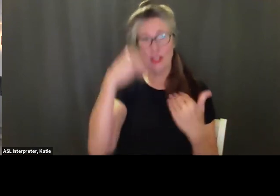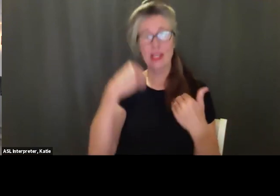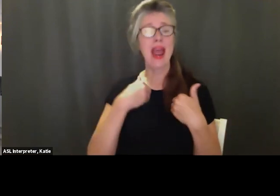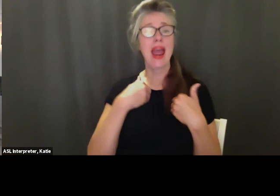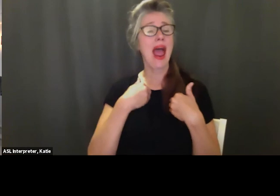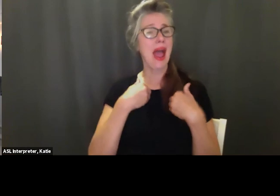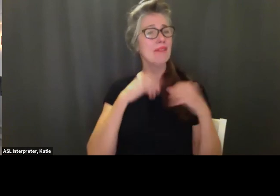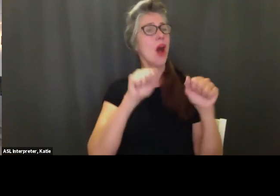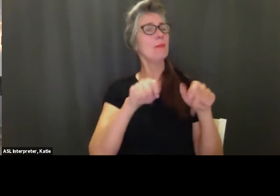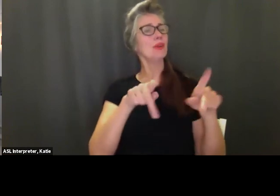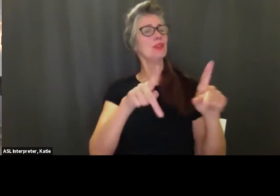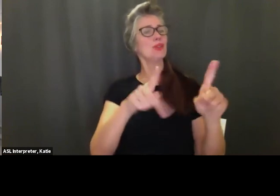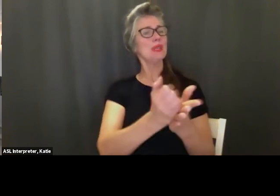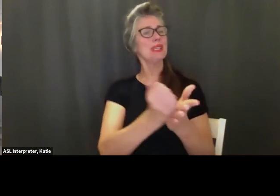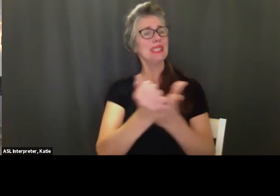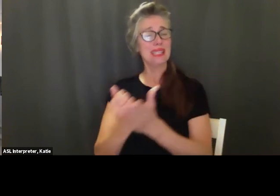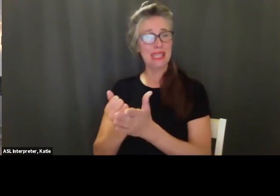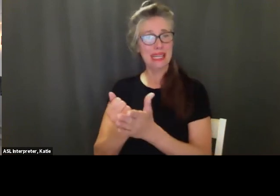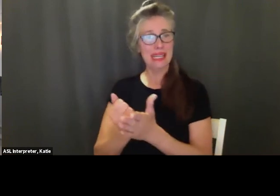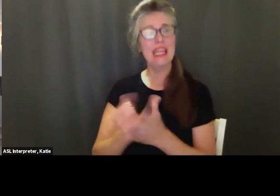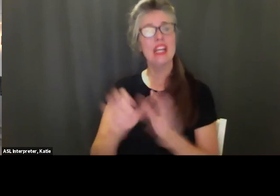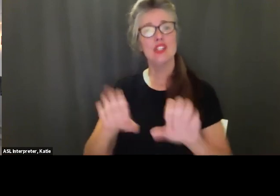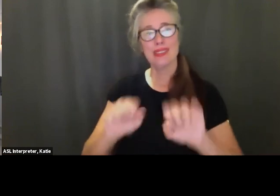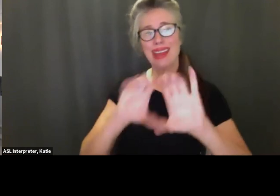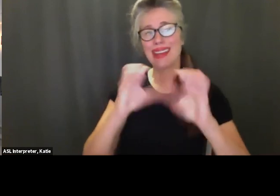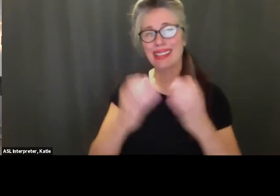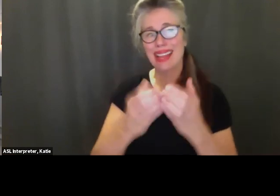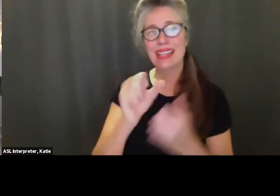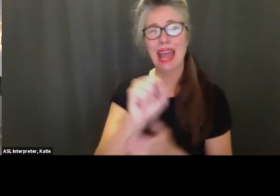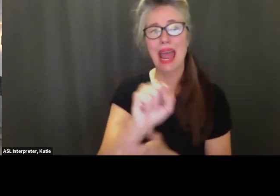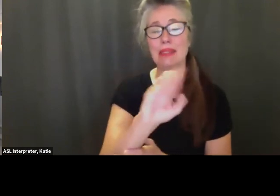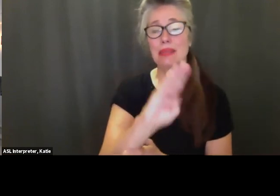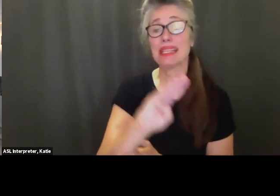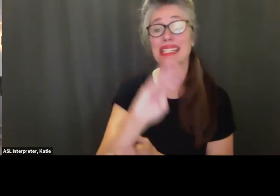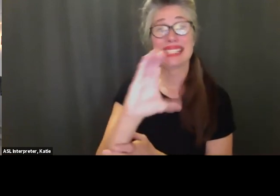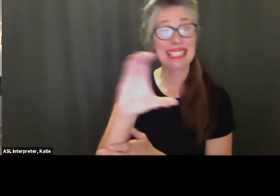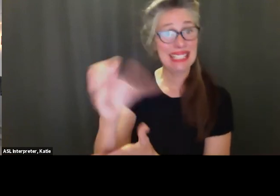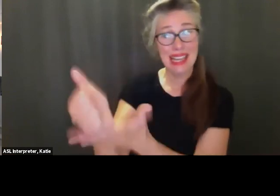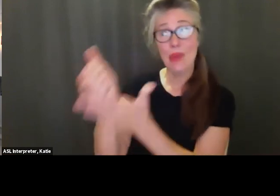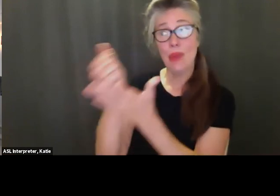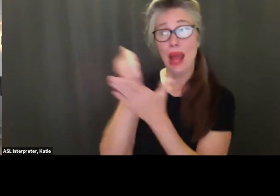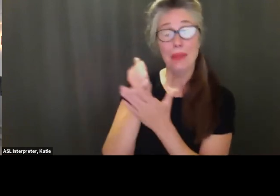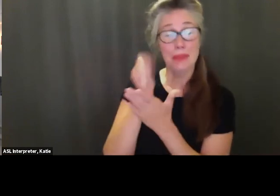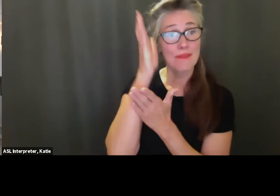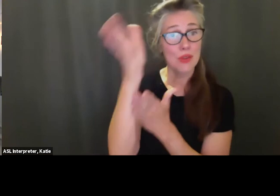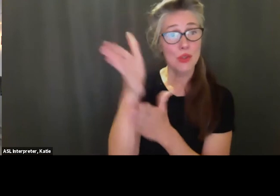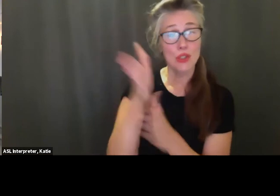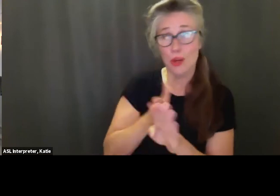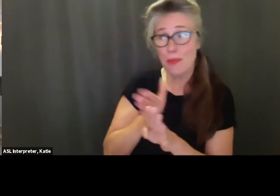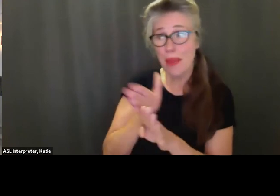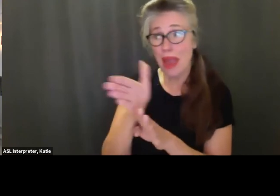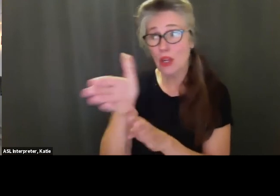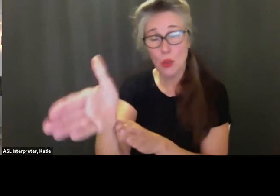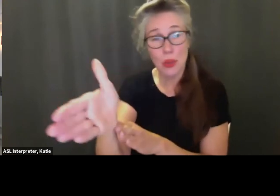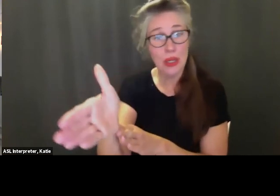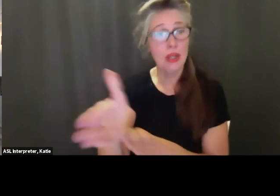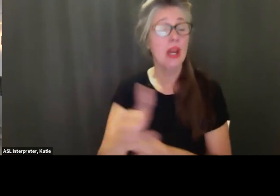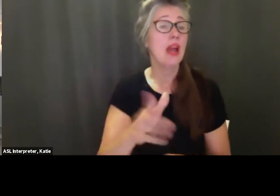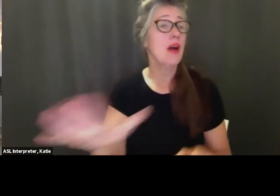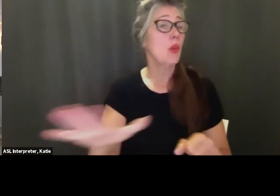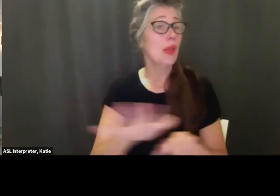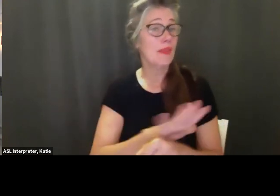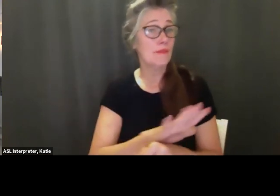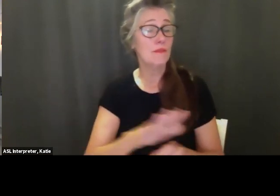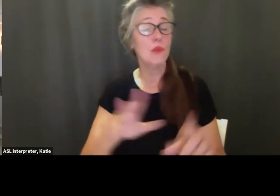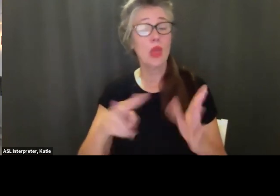opportunity to take dual enrollment classes at SBCC that will help me with my future career. Not only dual enrollment, but